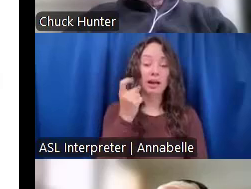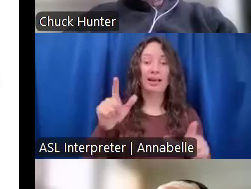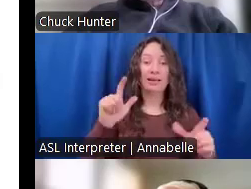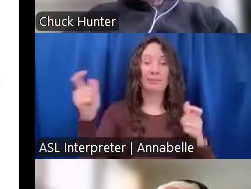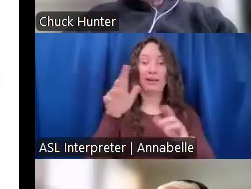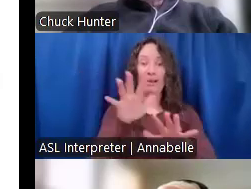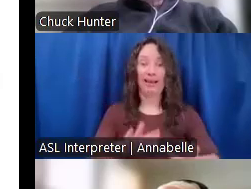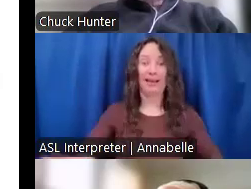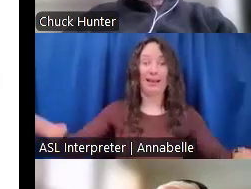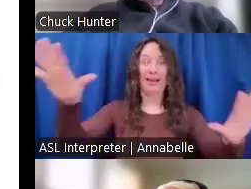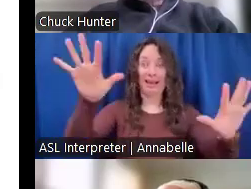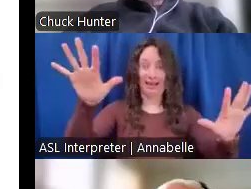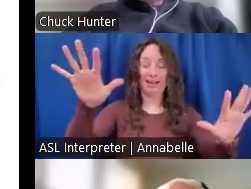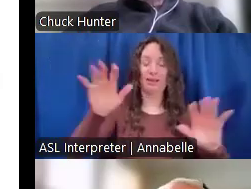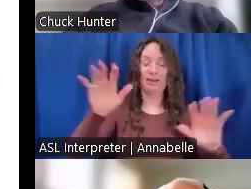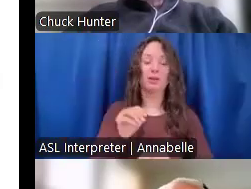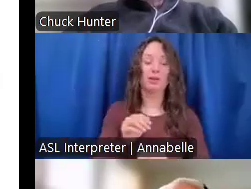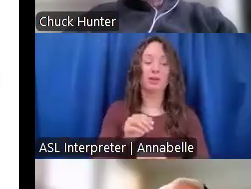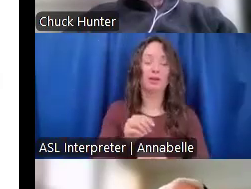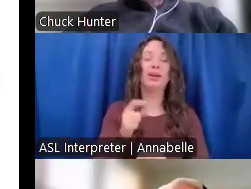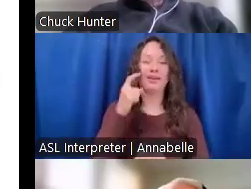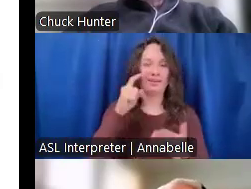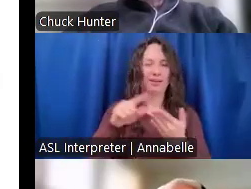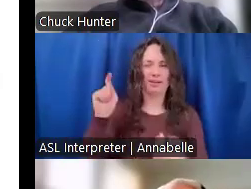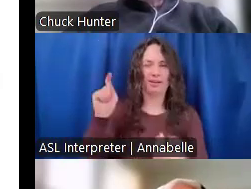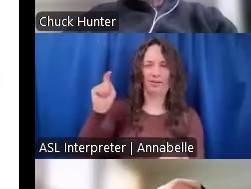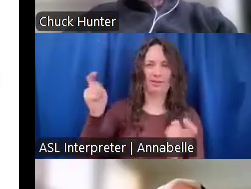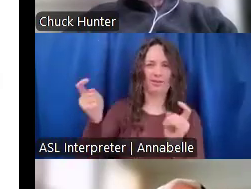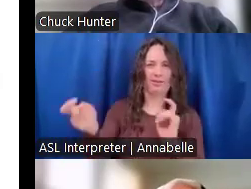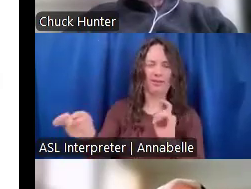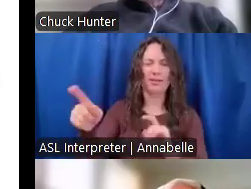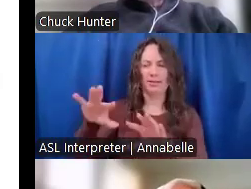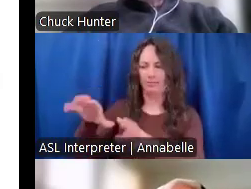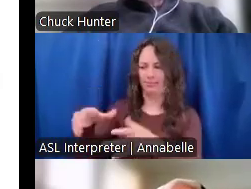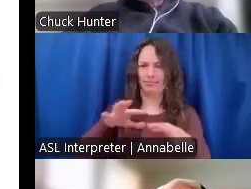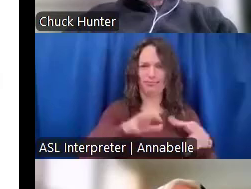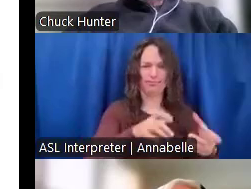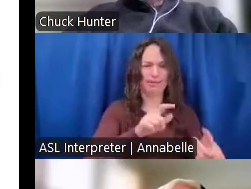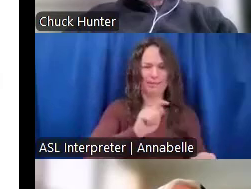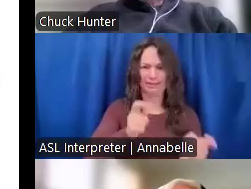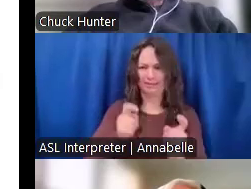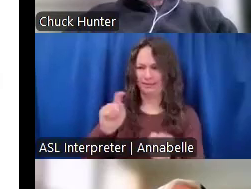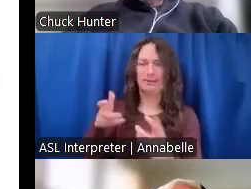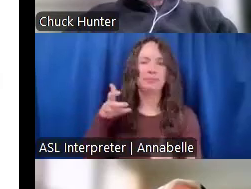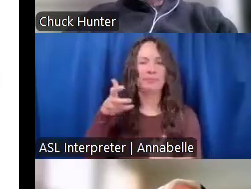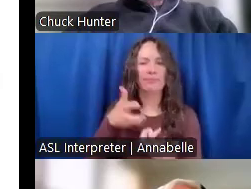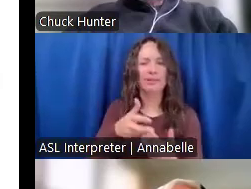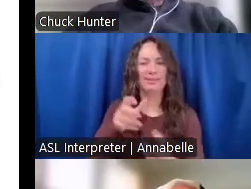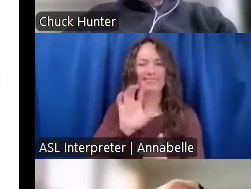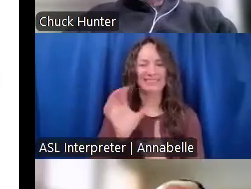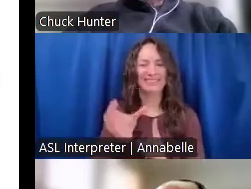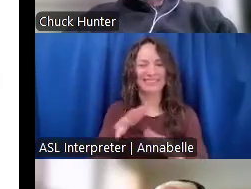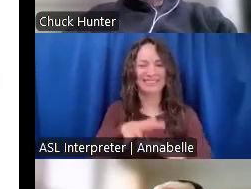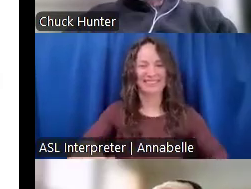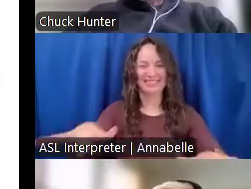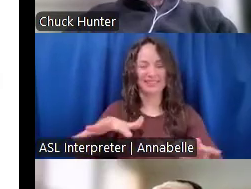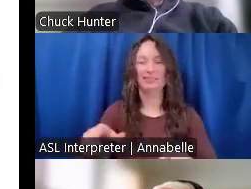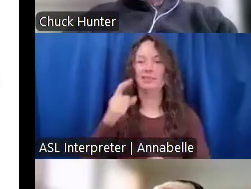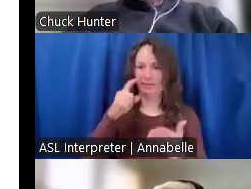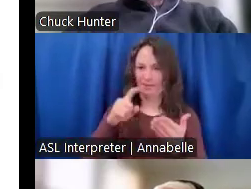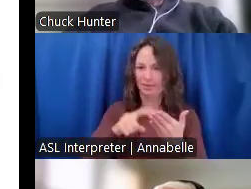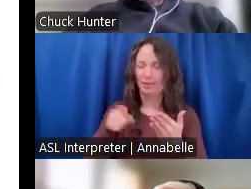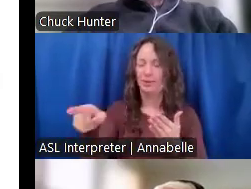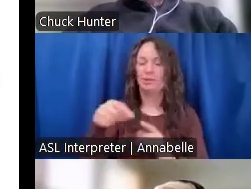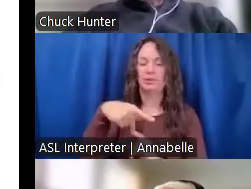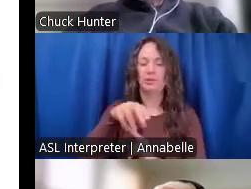they're also evolving, different populations are evolving to the conditions on those sites, leading to some population structure. And